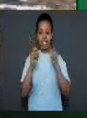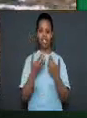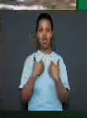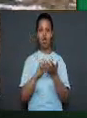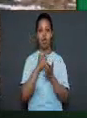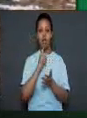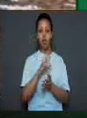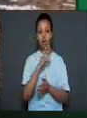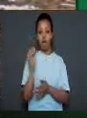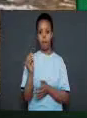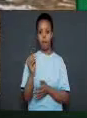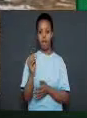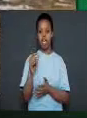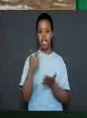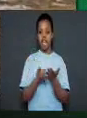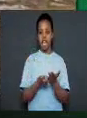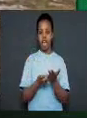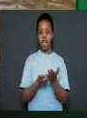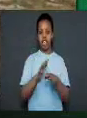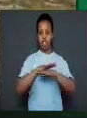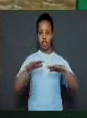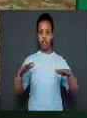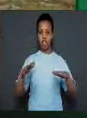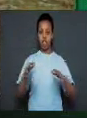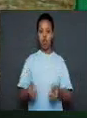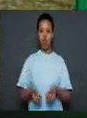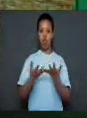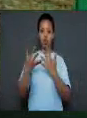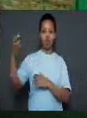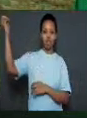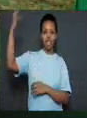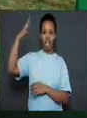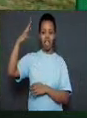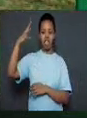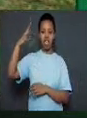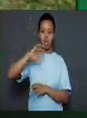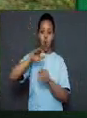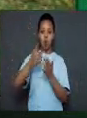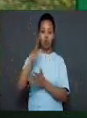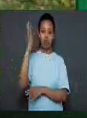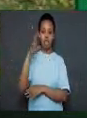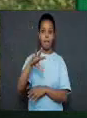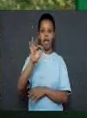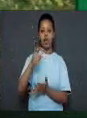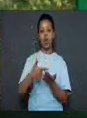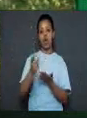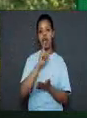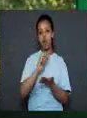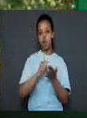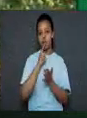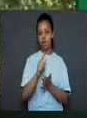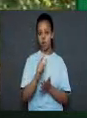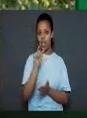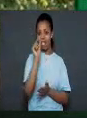canopy layer receives the most sunlight in the entire forest. The